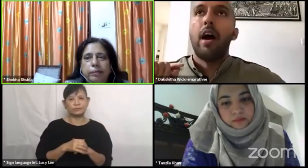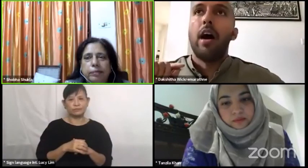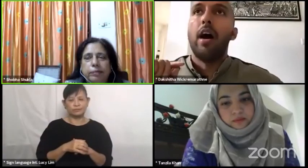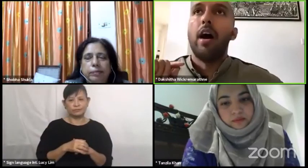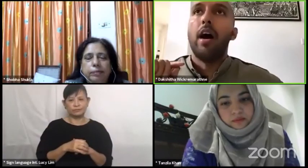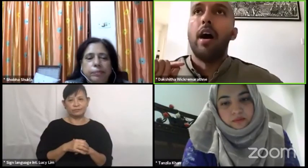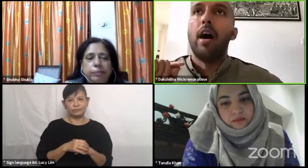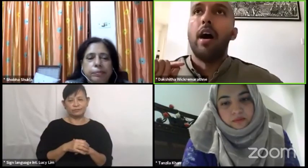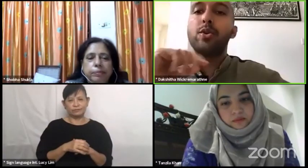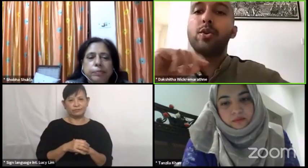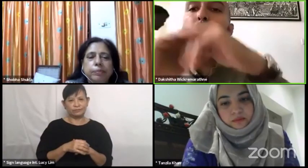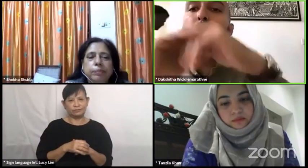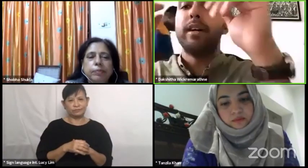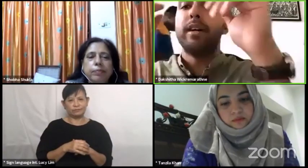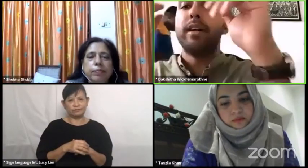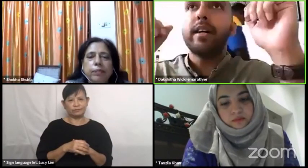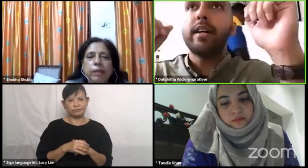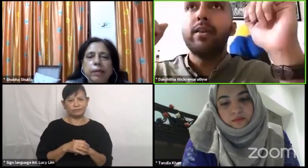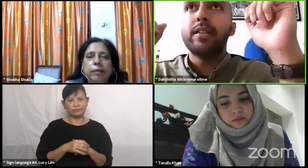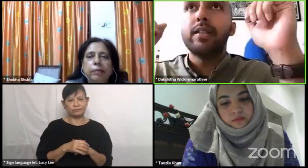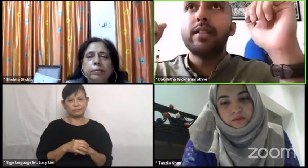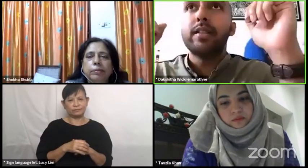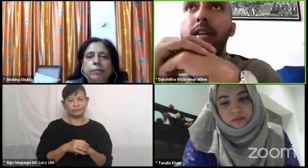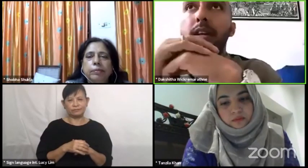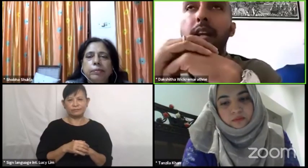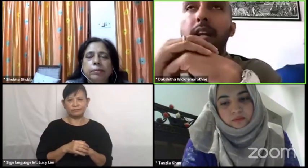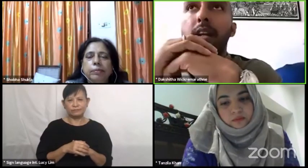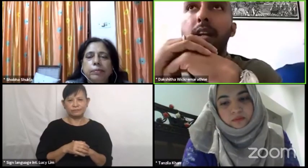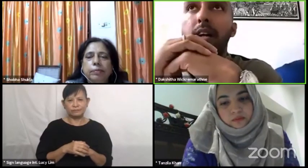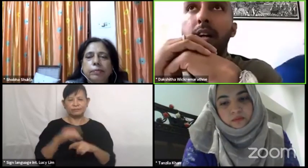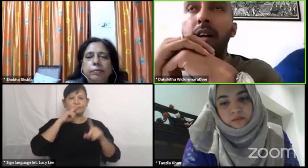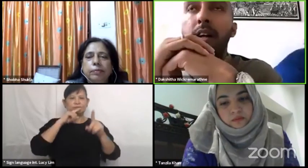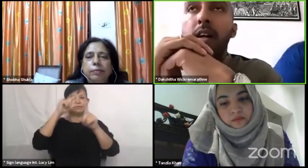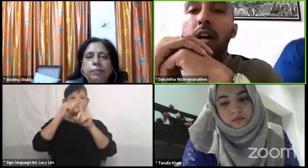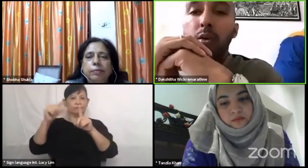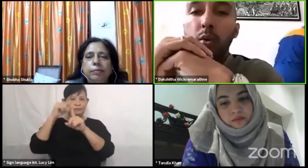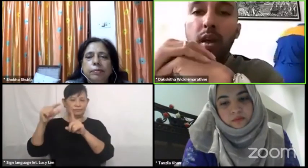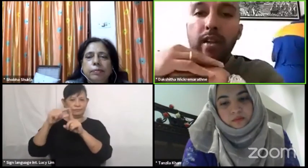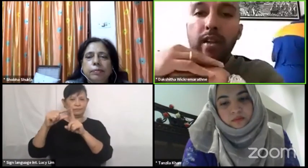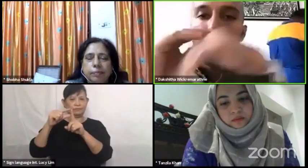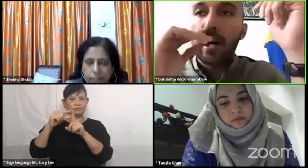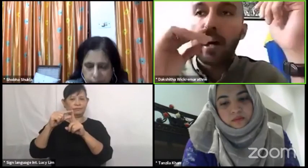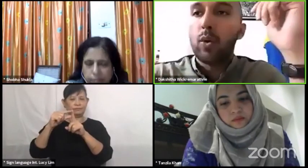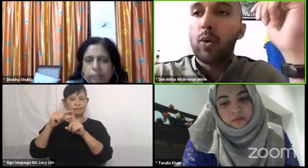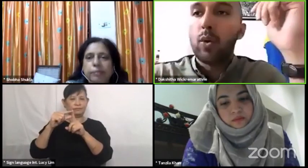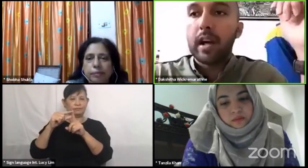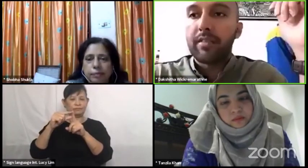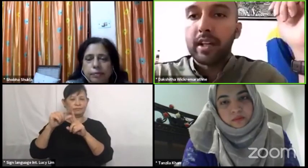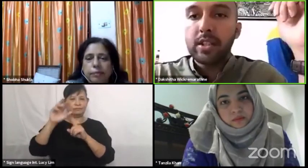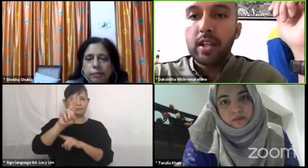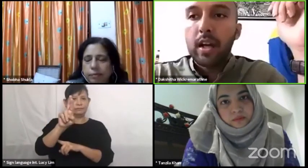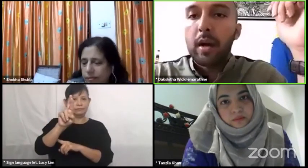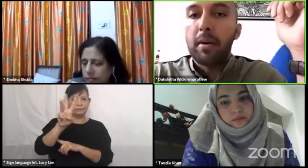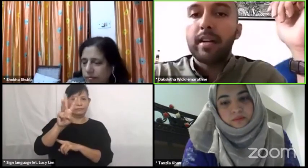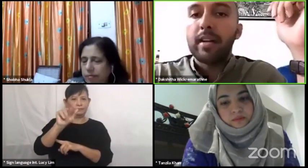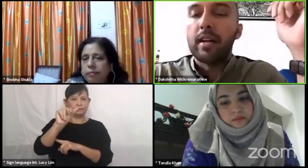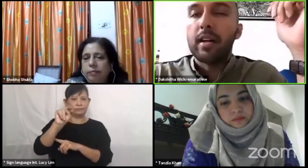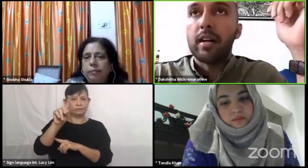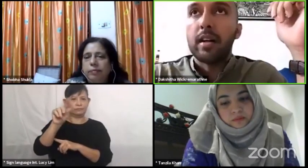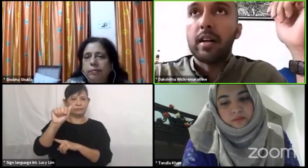So the glossary was adapted in Rwanda for their local language,